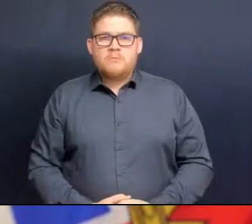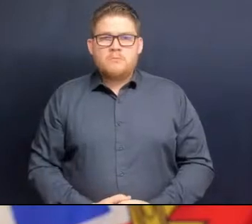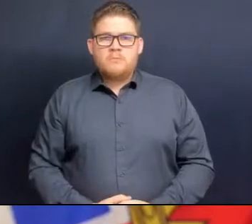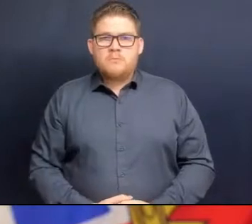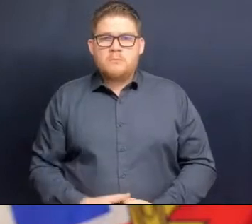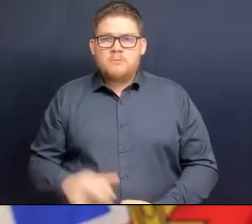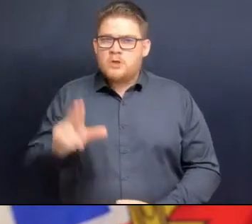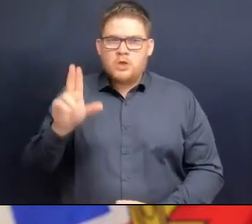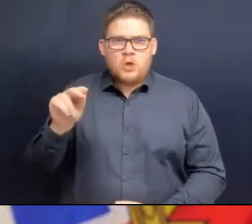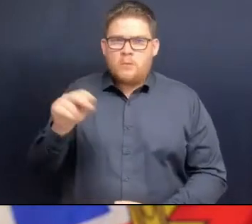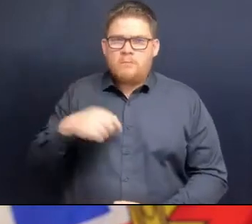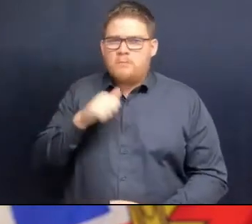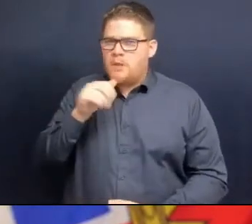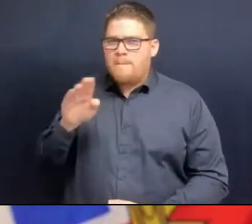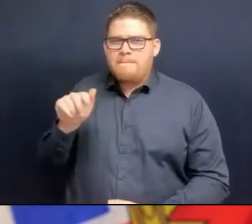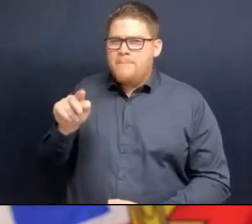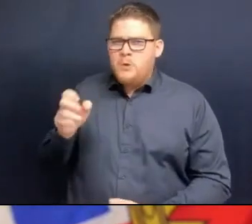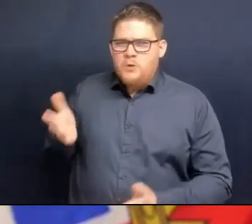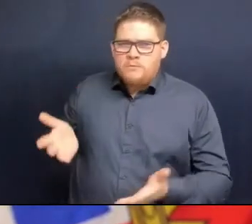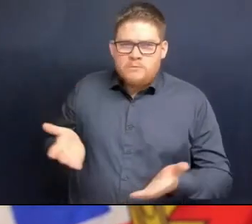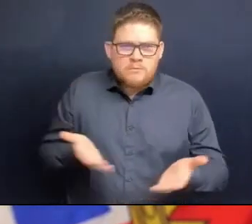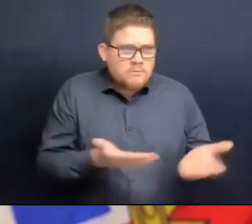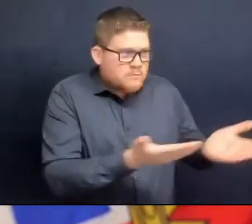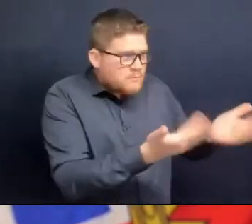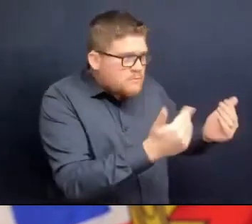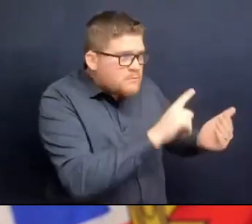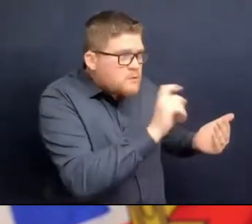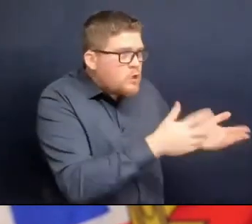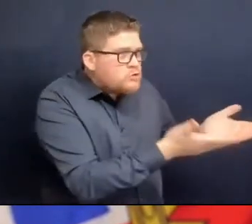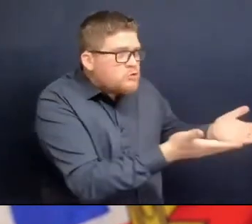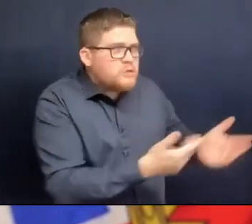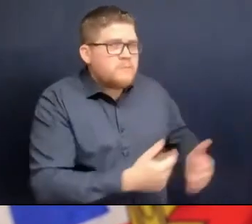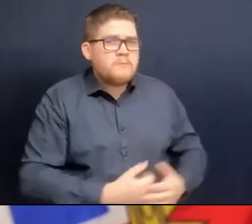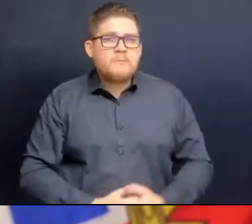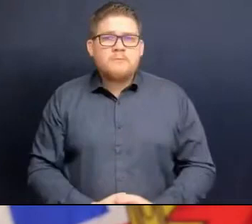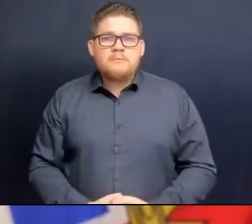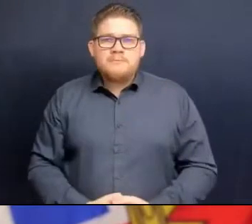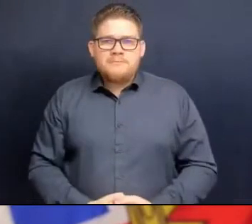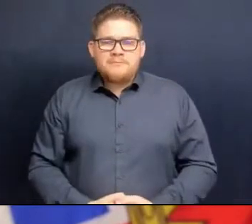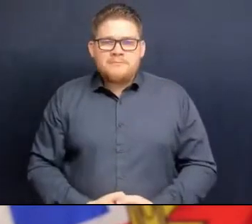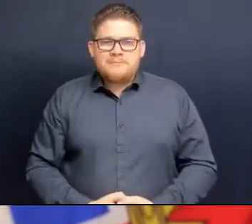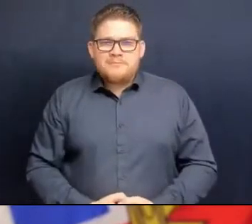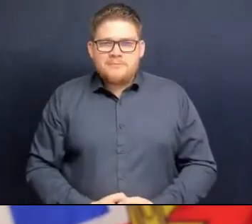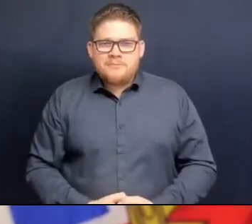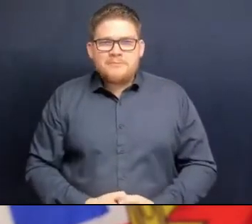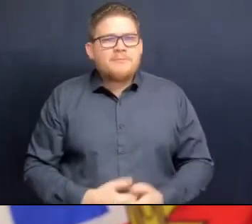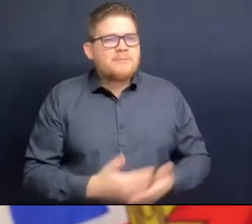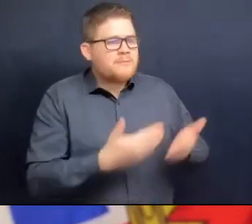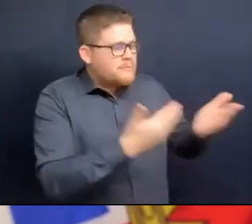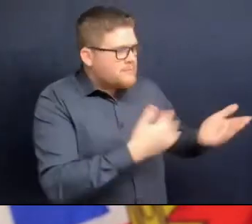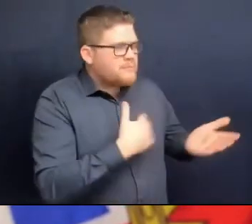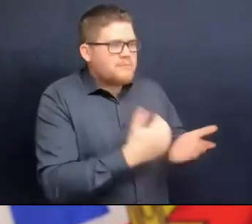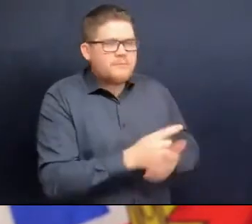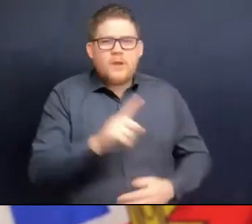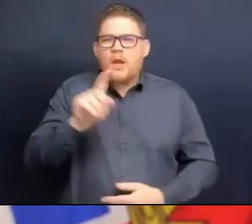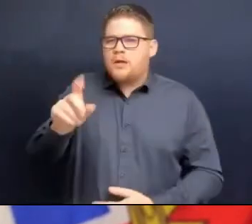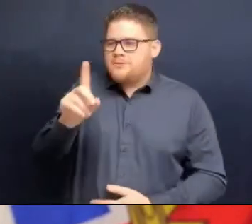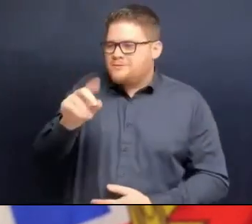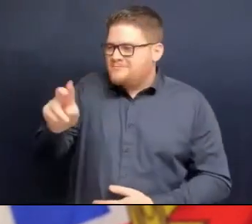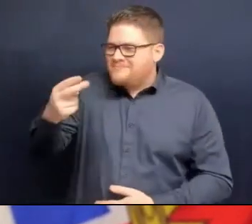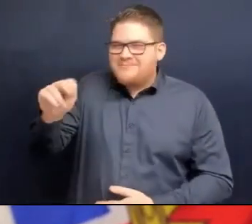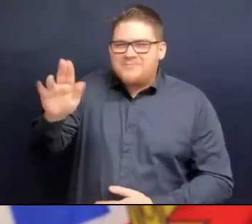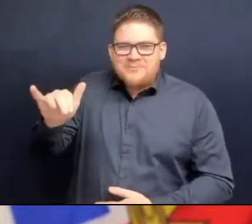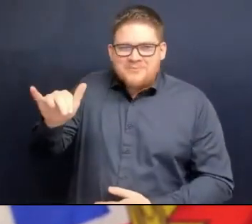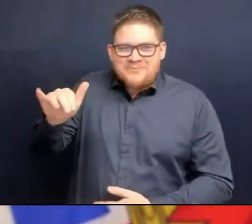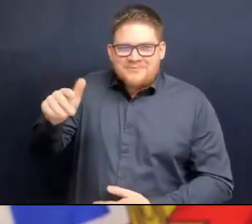No, I am not. Thank you. We can hear you. Please go ahead. Can you hear me? Okay. Sorry. Thanks for taking my question. I just wanted to